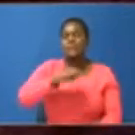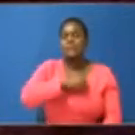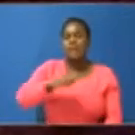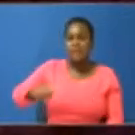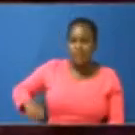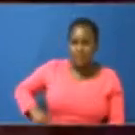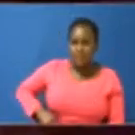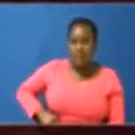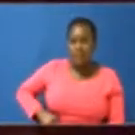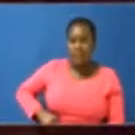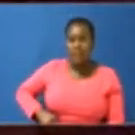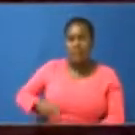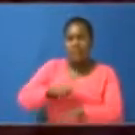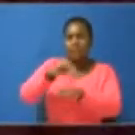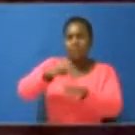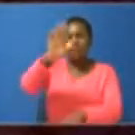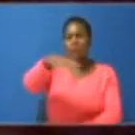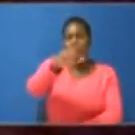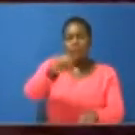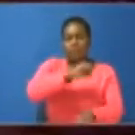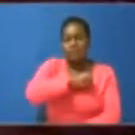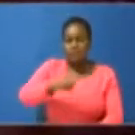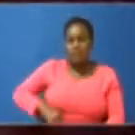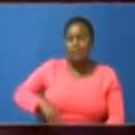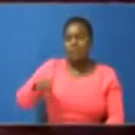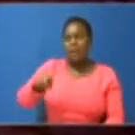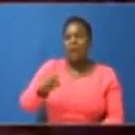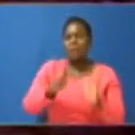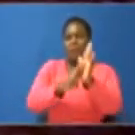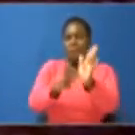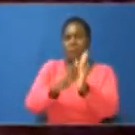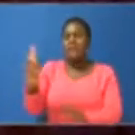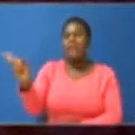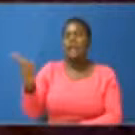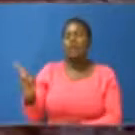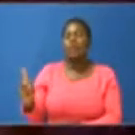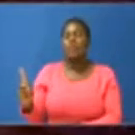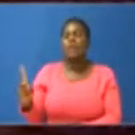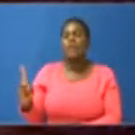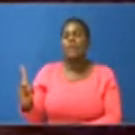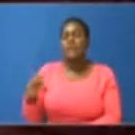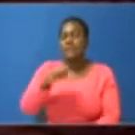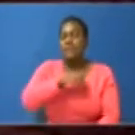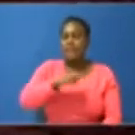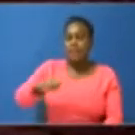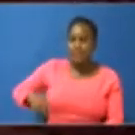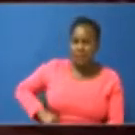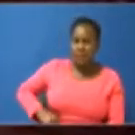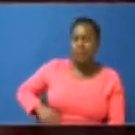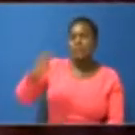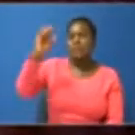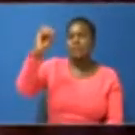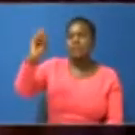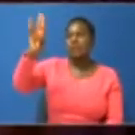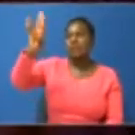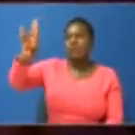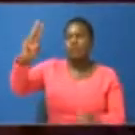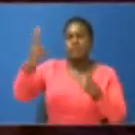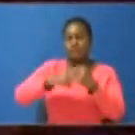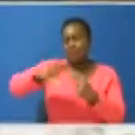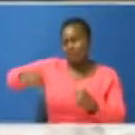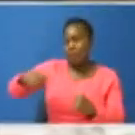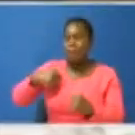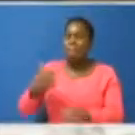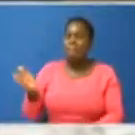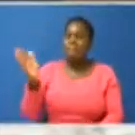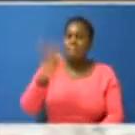the bicameral parliament the national assembly in the senate so he has been a representative of nairobi county in the senate county number zero forty seven so wahega let me